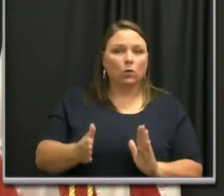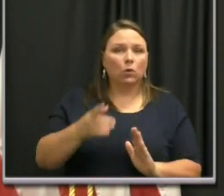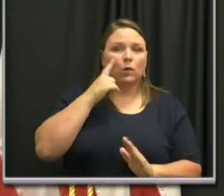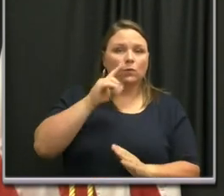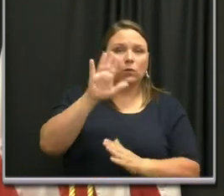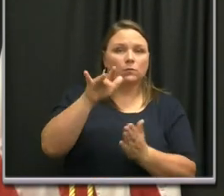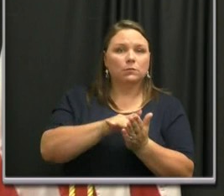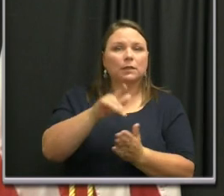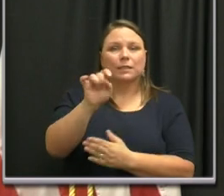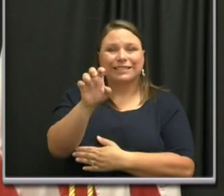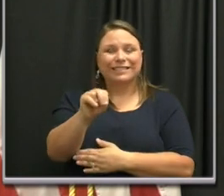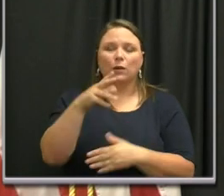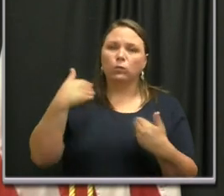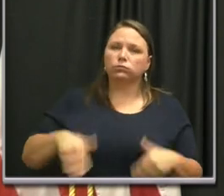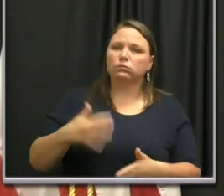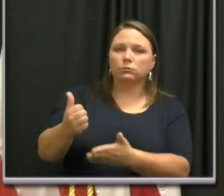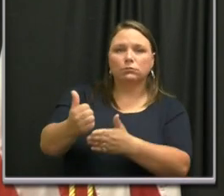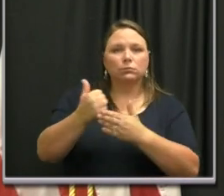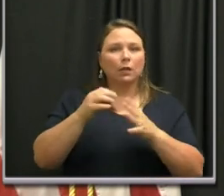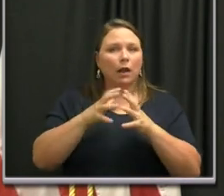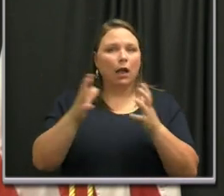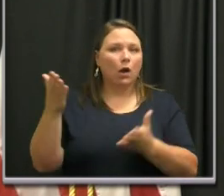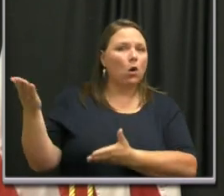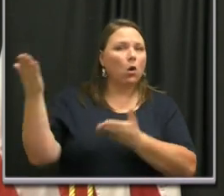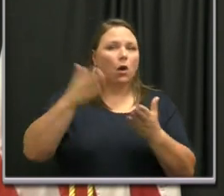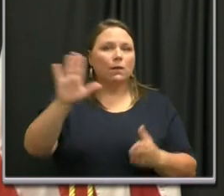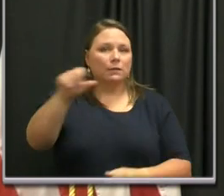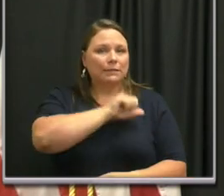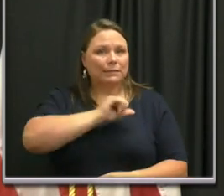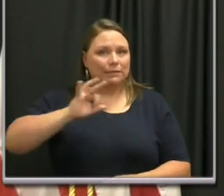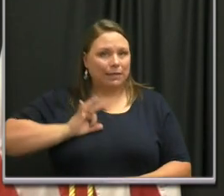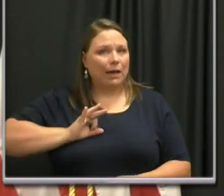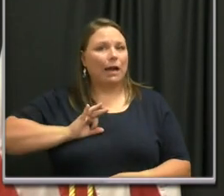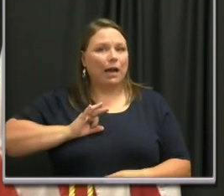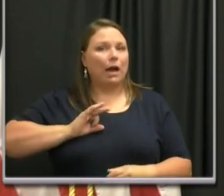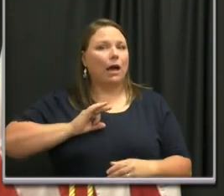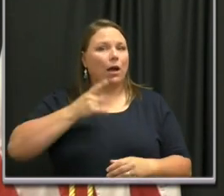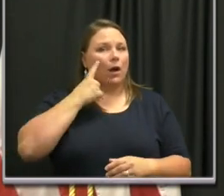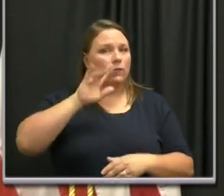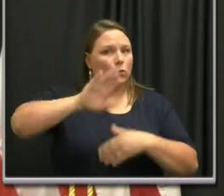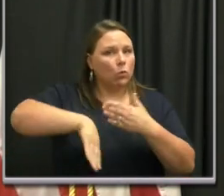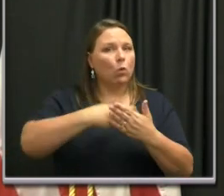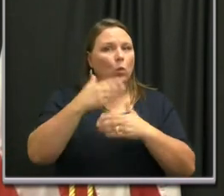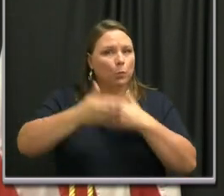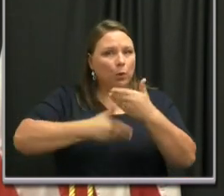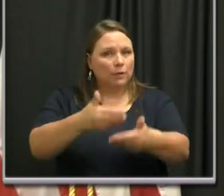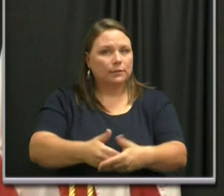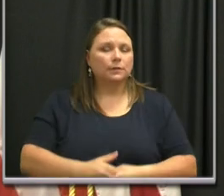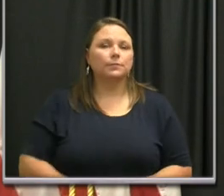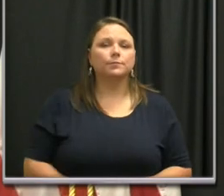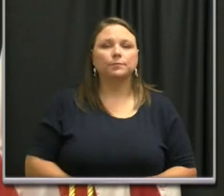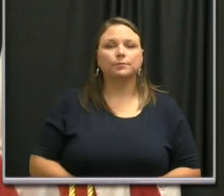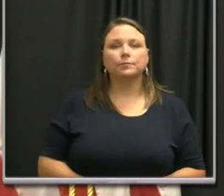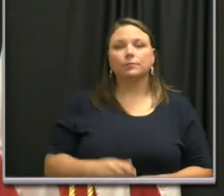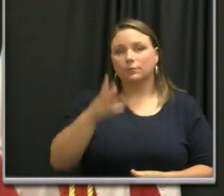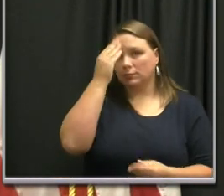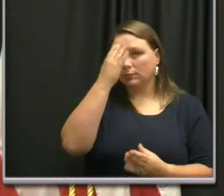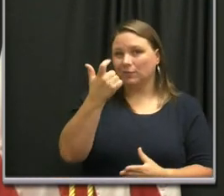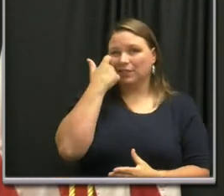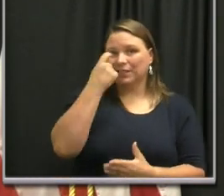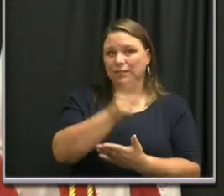has been very helpful and offered his staff at every step of the way. I should tell you that over this last